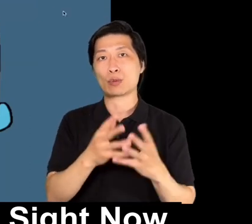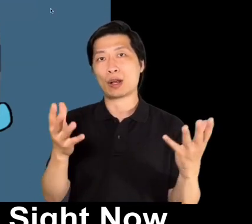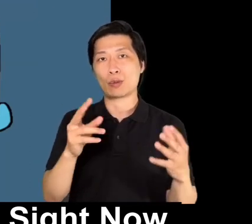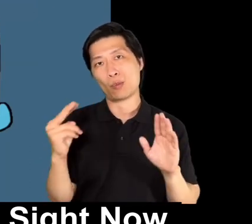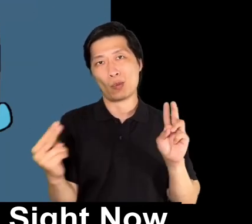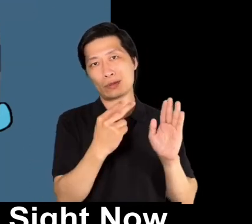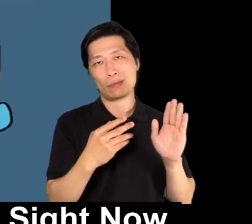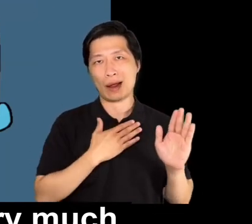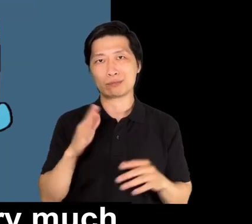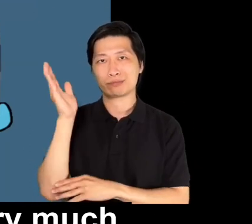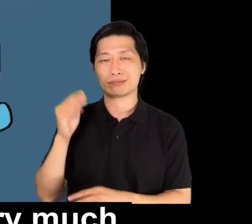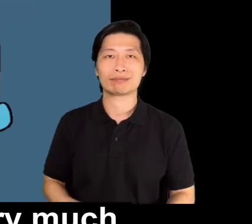attention.